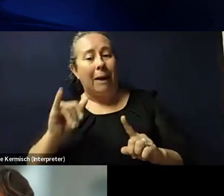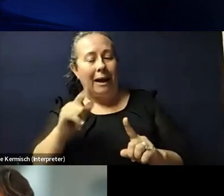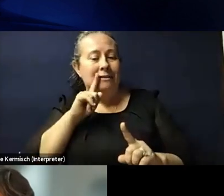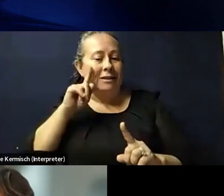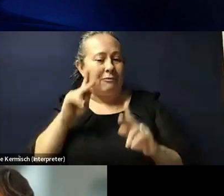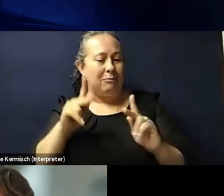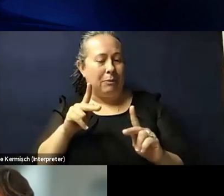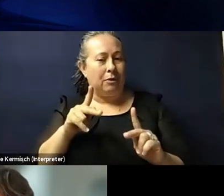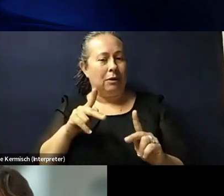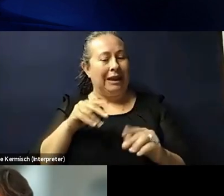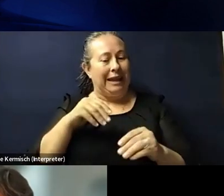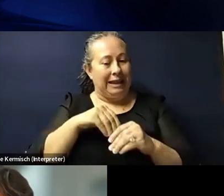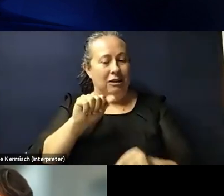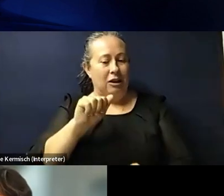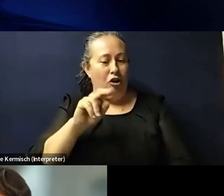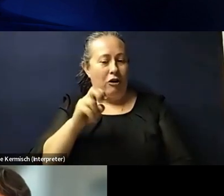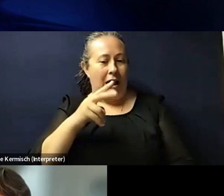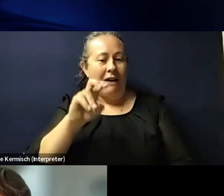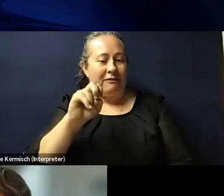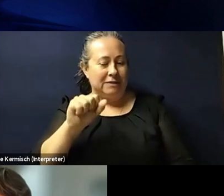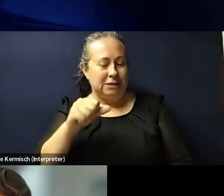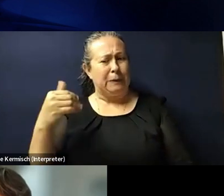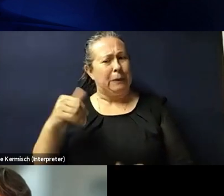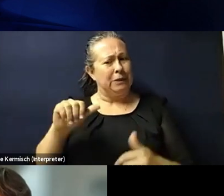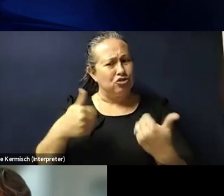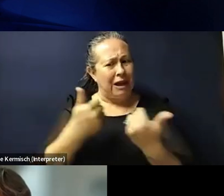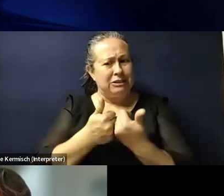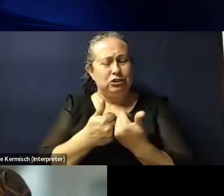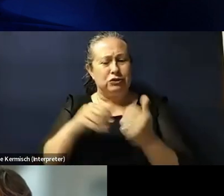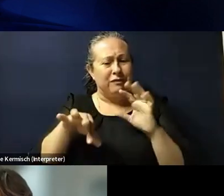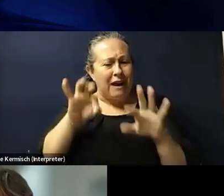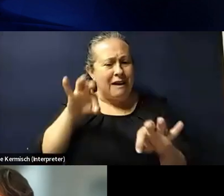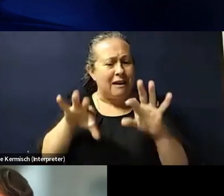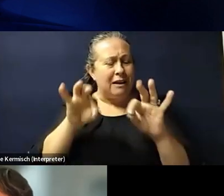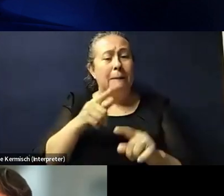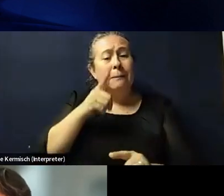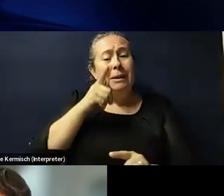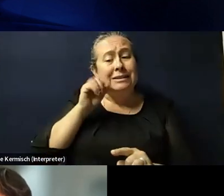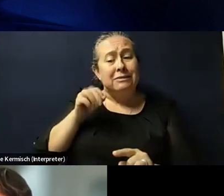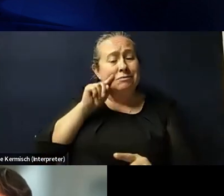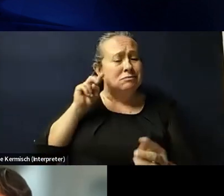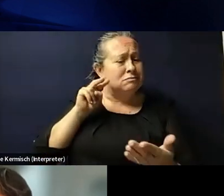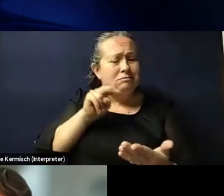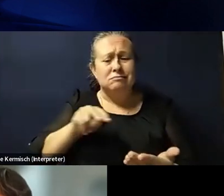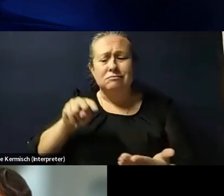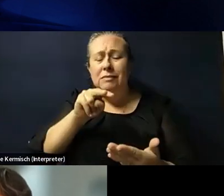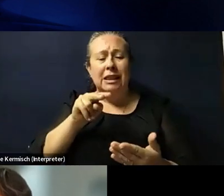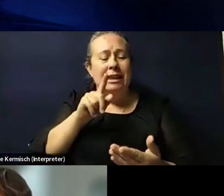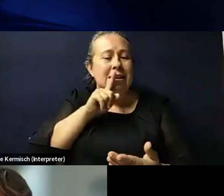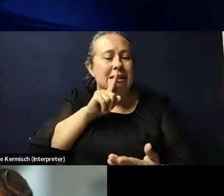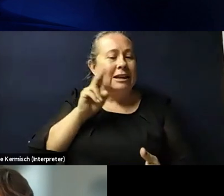be very challenging in one sense, because if we look at the history of deaf